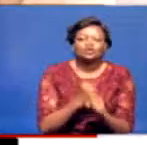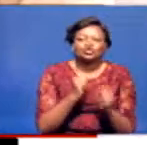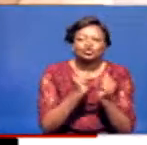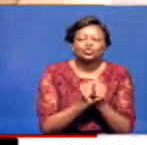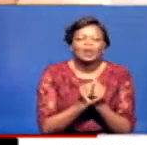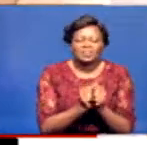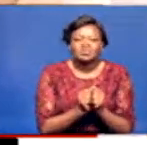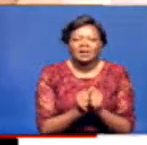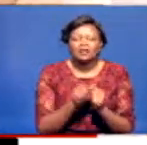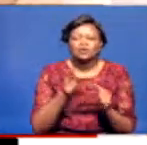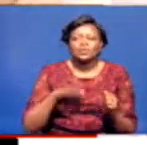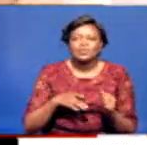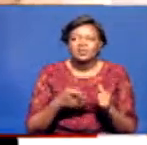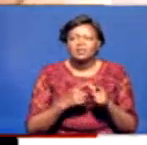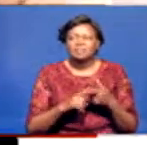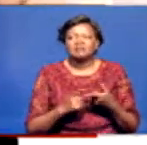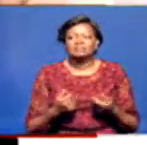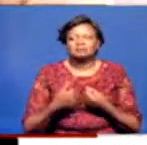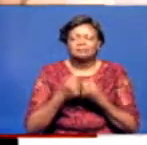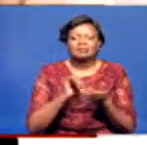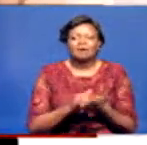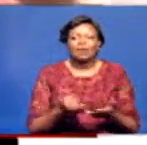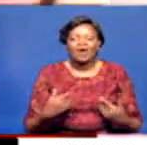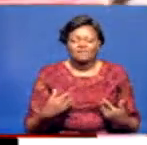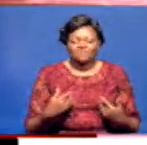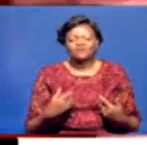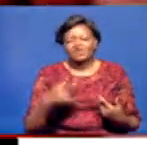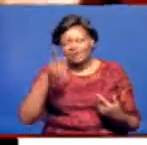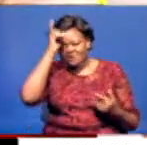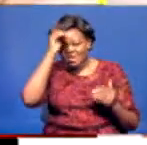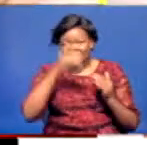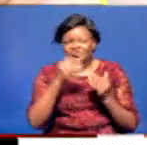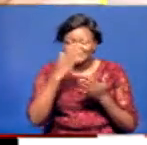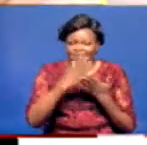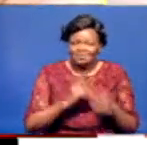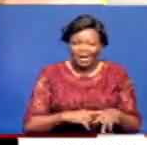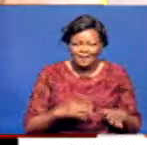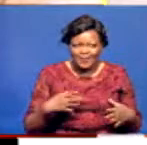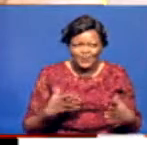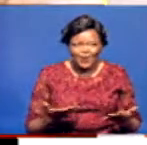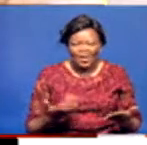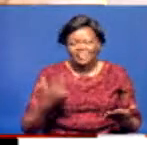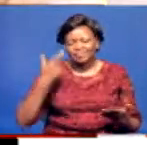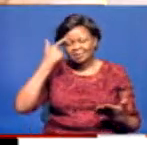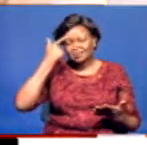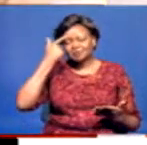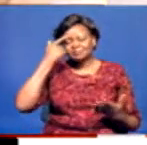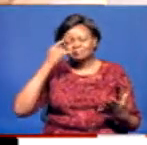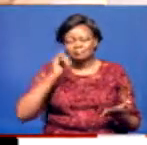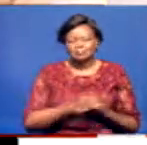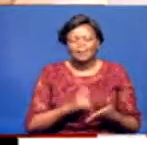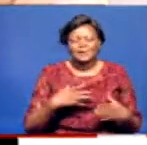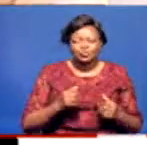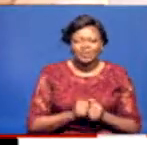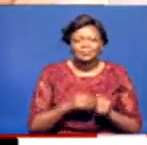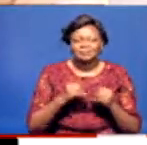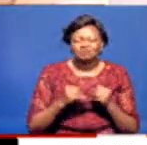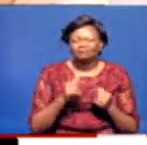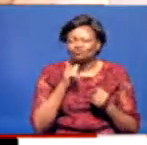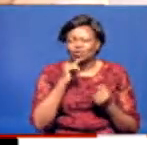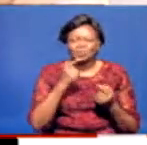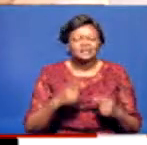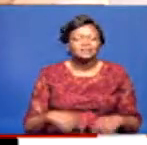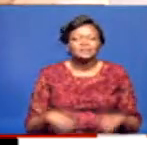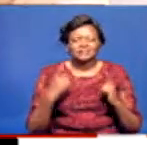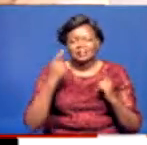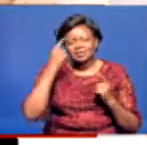with women. The challenges I face in the ground is because sometimes people are thinking people with disabilities do not make it. They